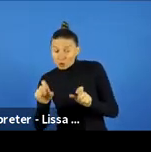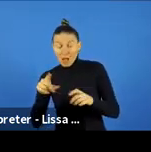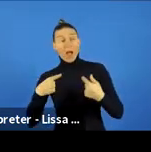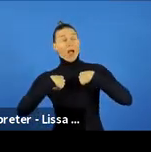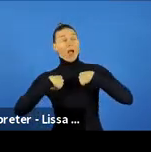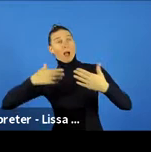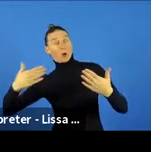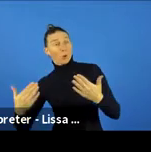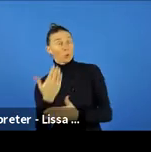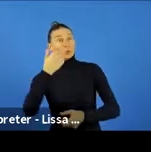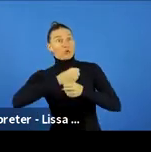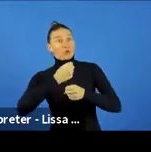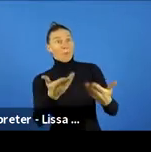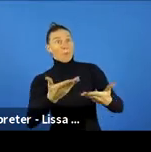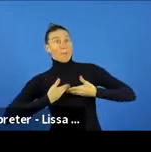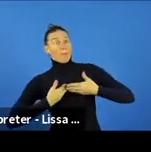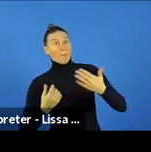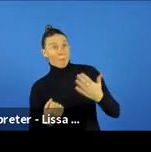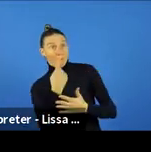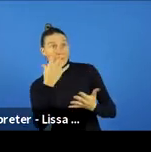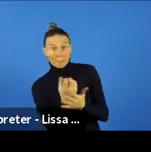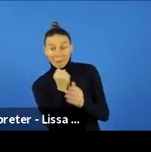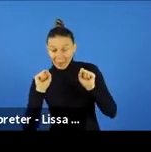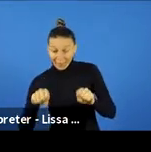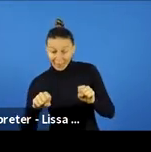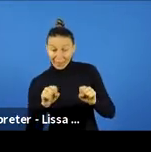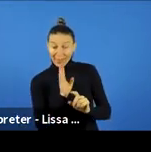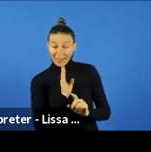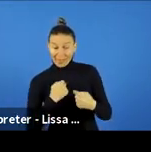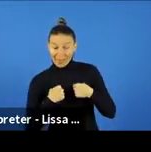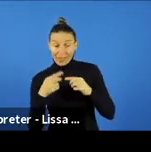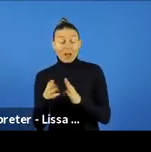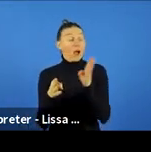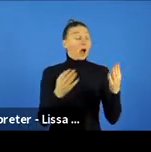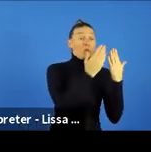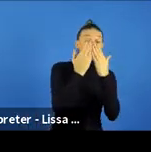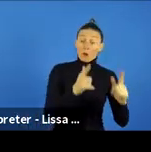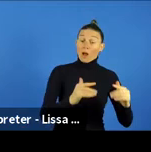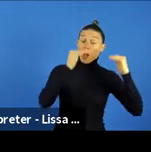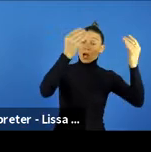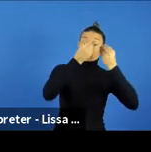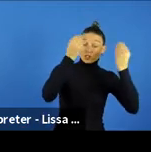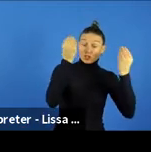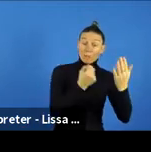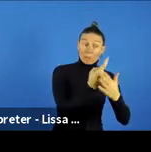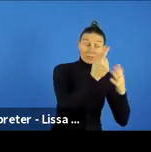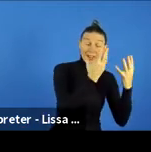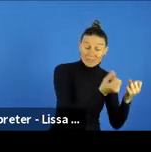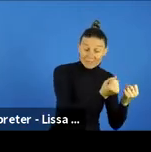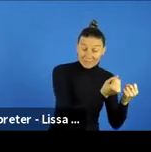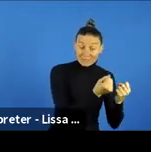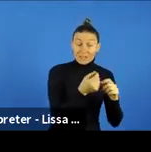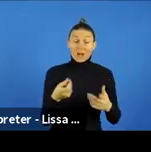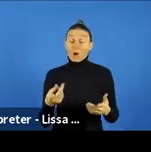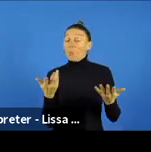didn't have before, a higher education opportunity than didn't have before. Educational centers